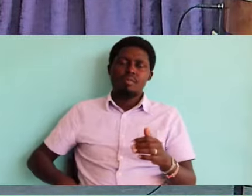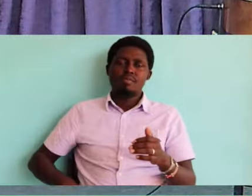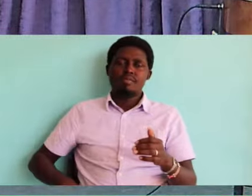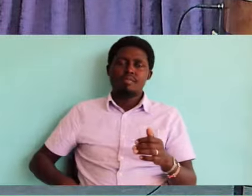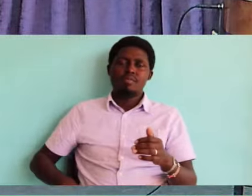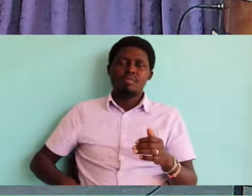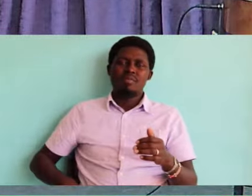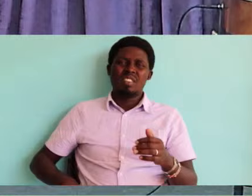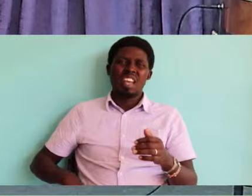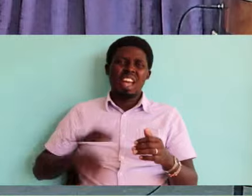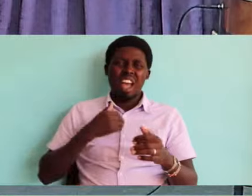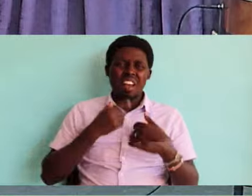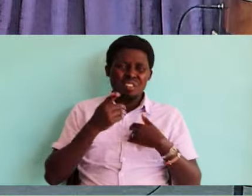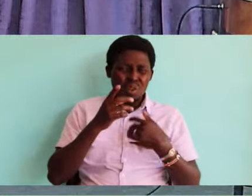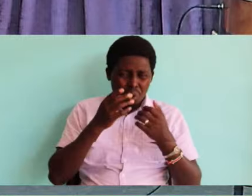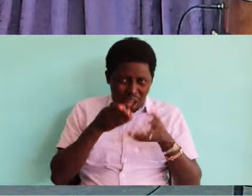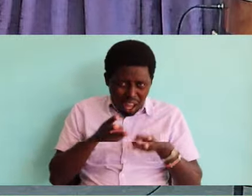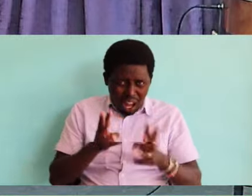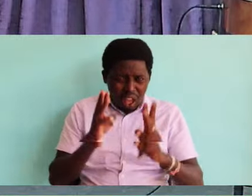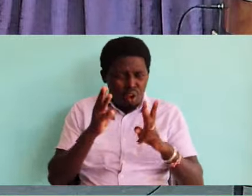Have you allowed God to search your heart?